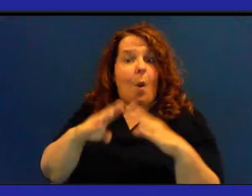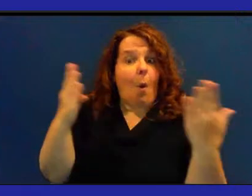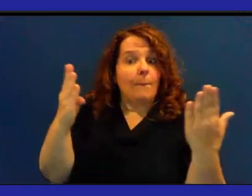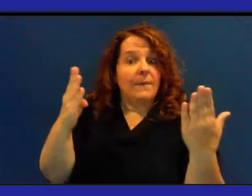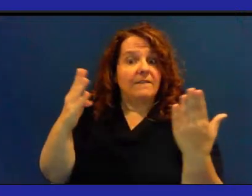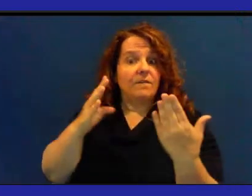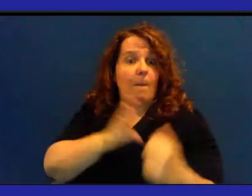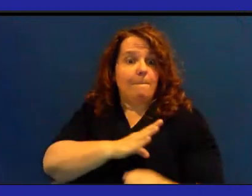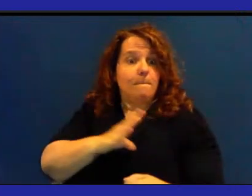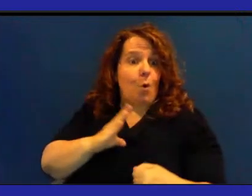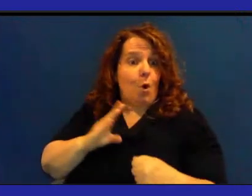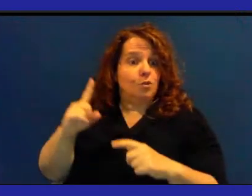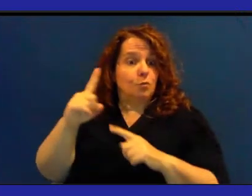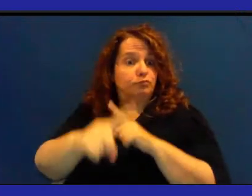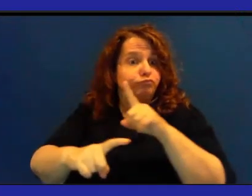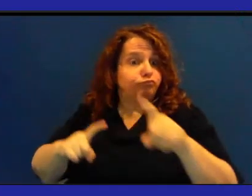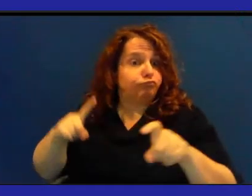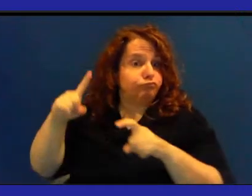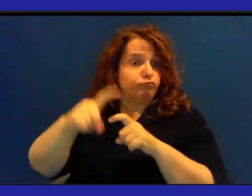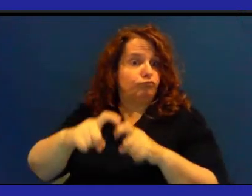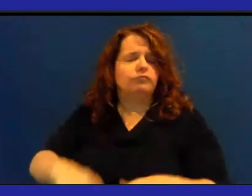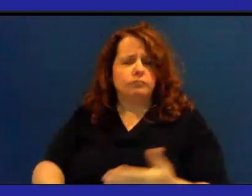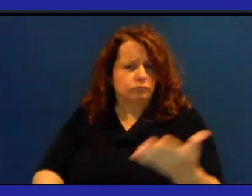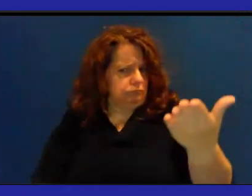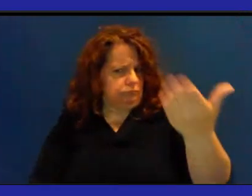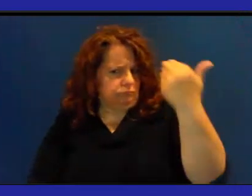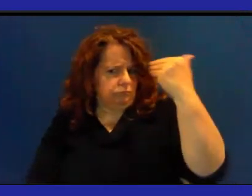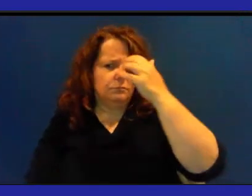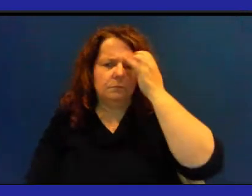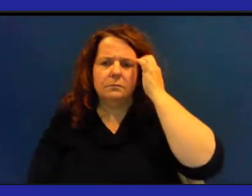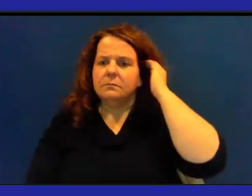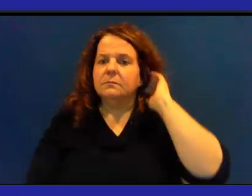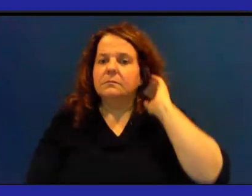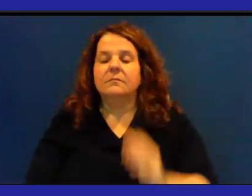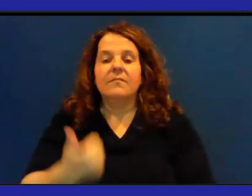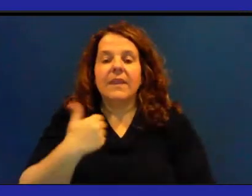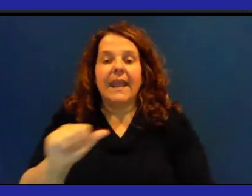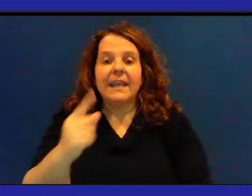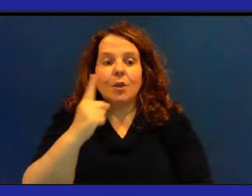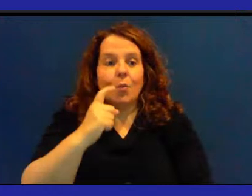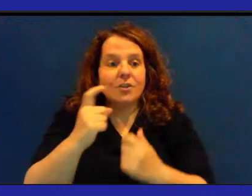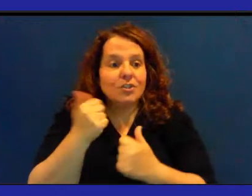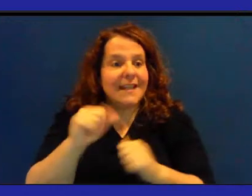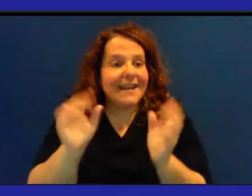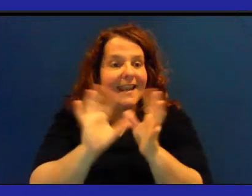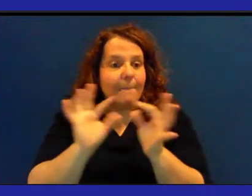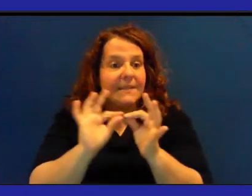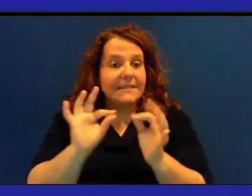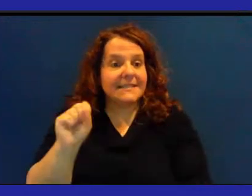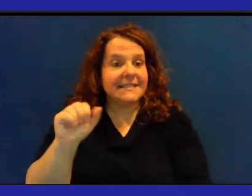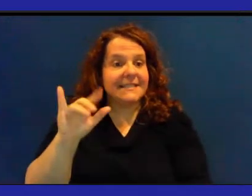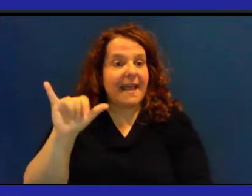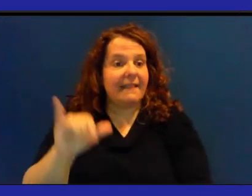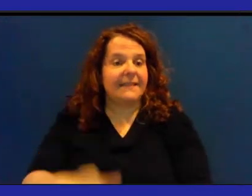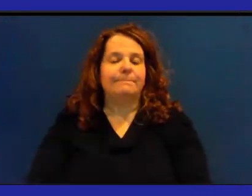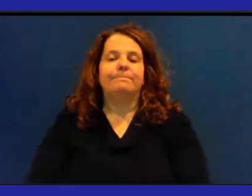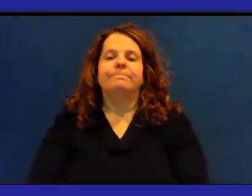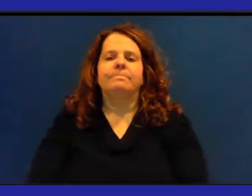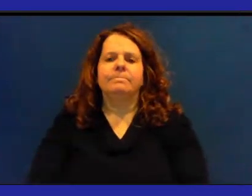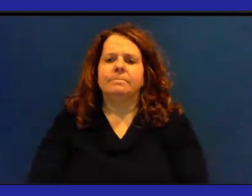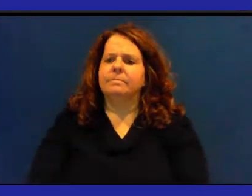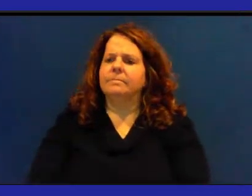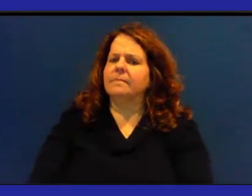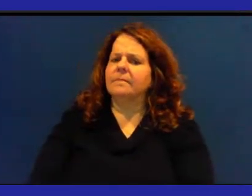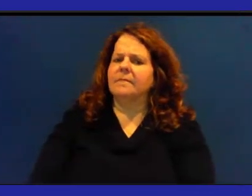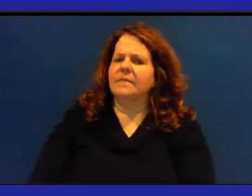the board members to ask any questions or have any Absolutely. comments? Any questions, any comments? Sally? We could talk about it